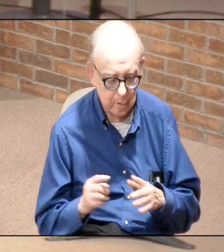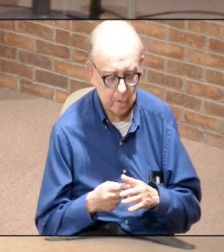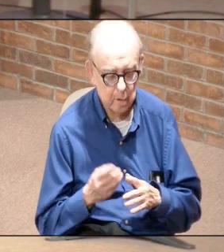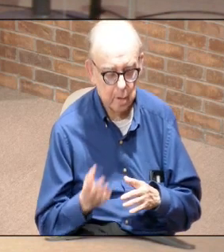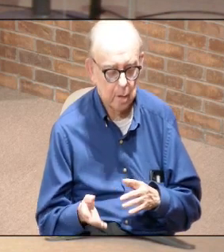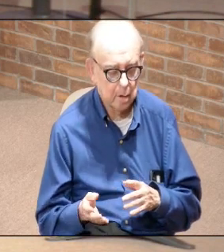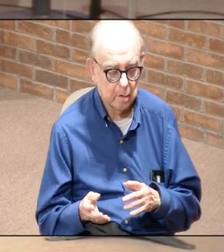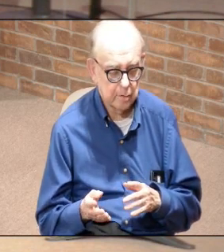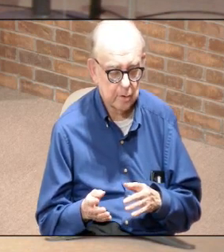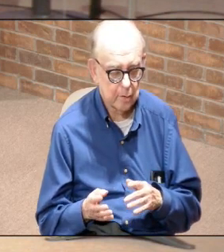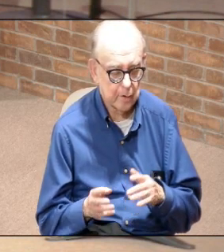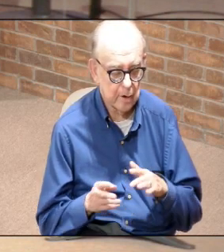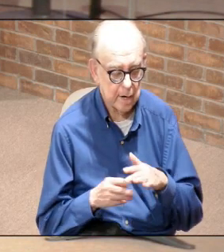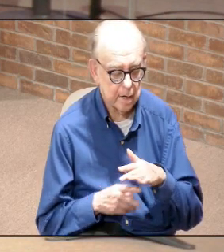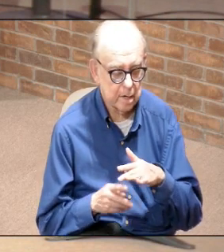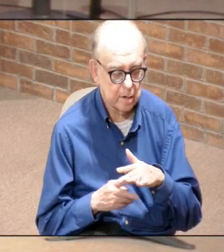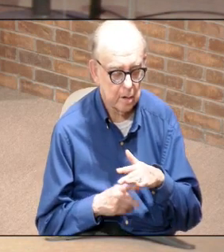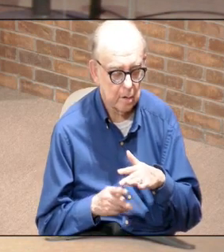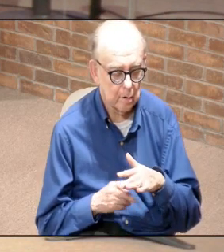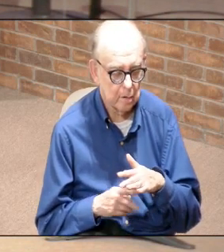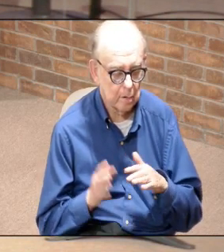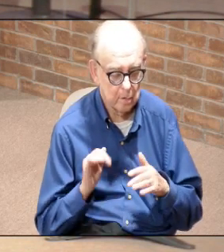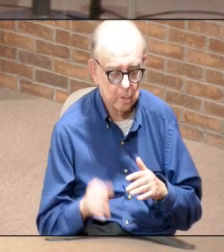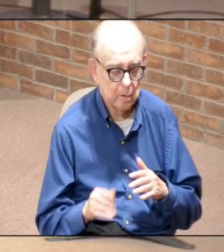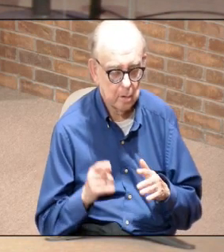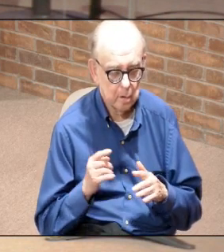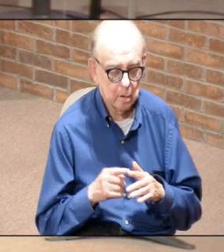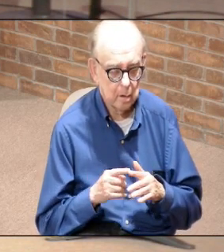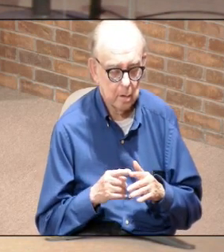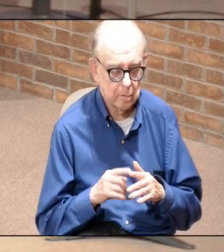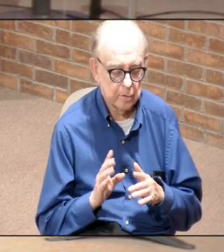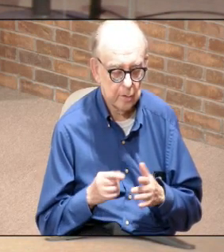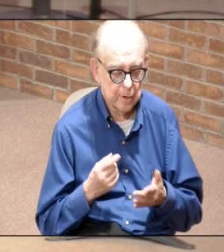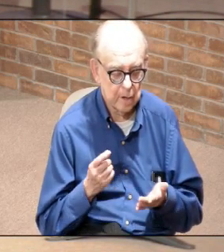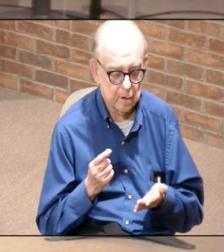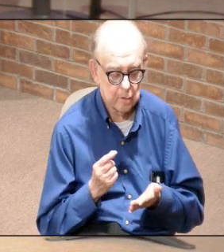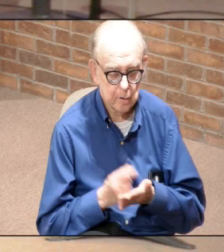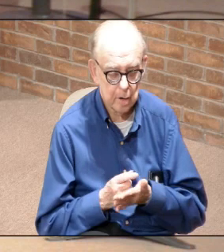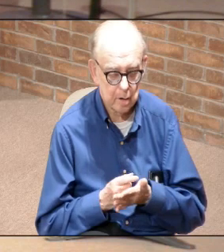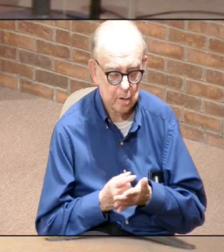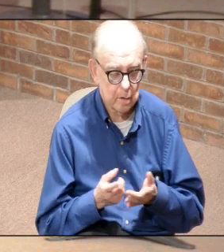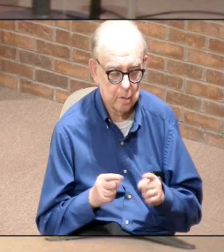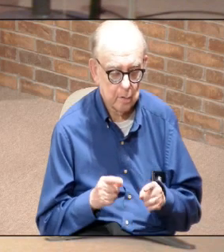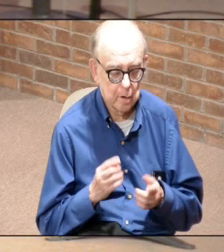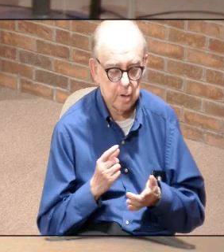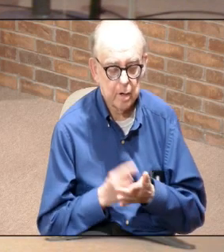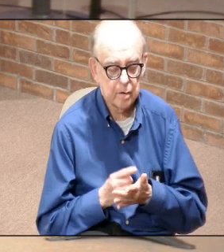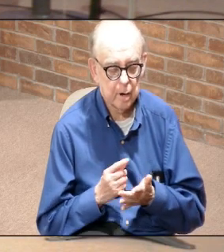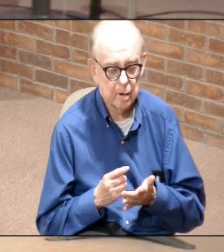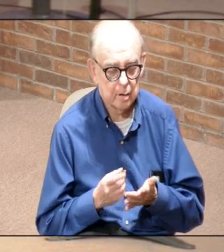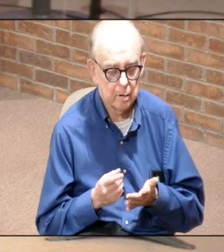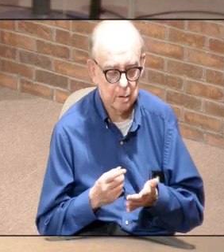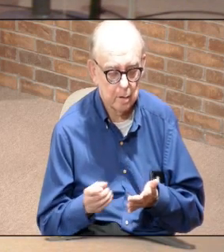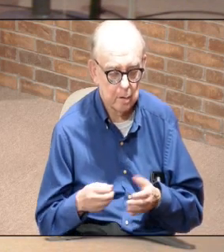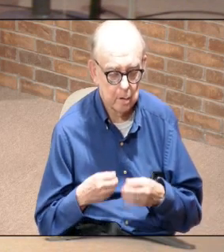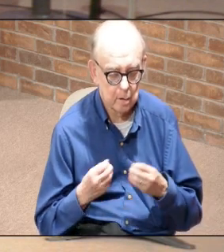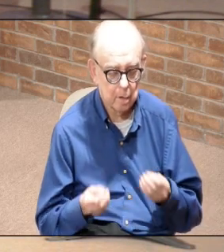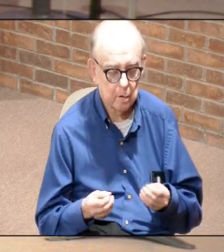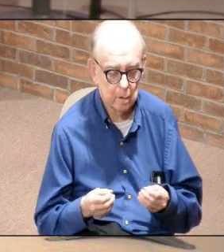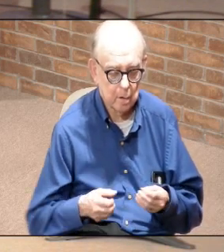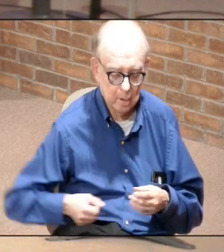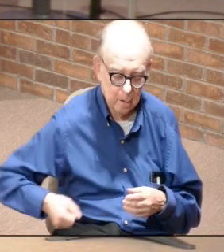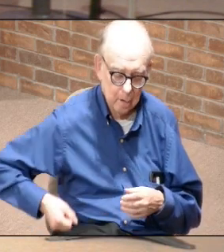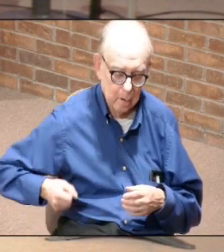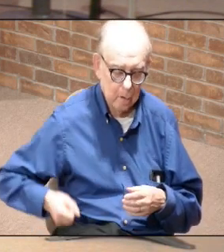there in kindergarten. They stay there until they graduate. When they graduate, they are given a